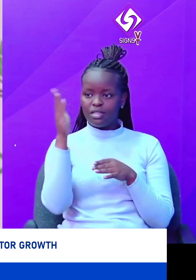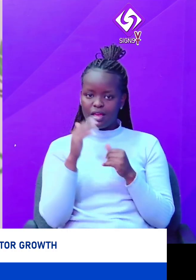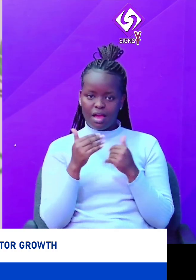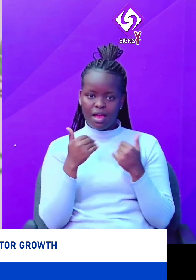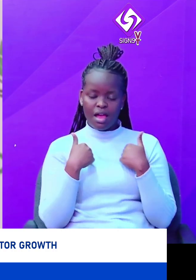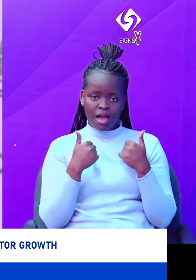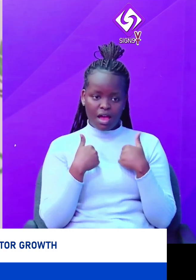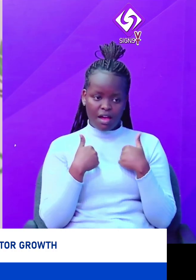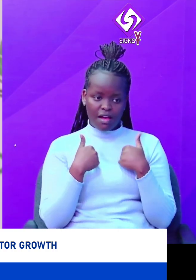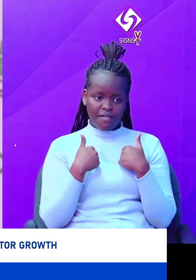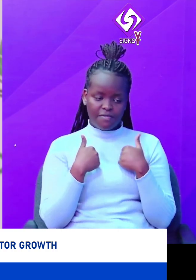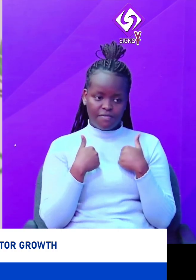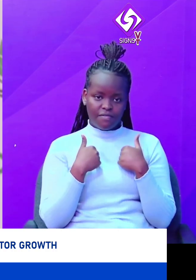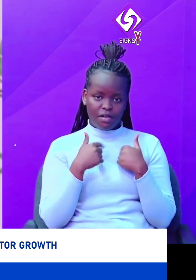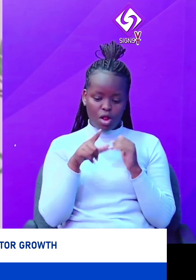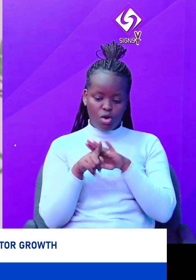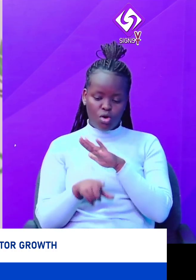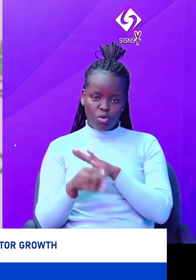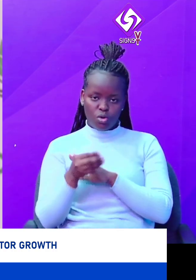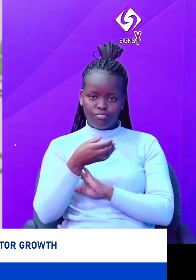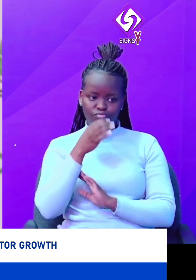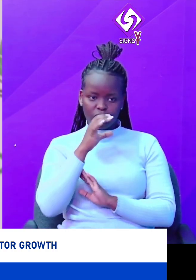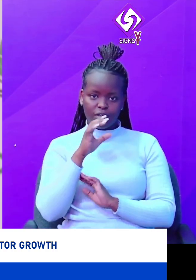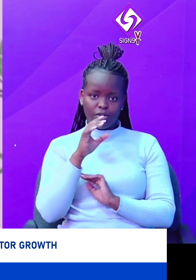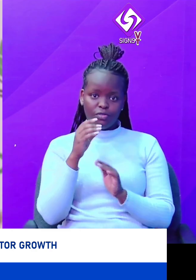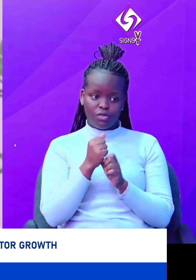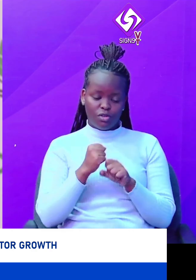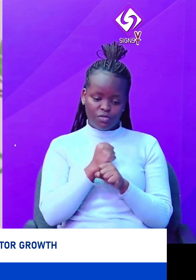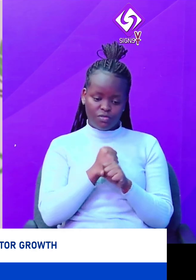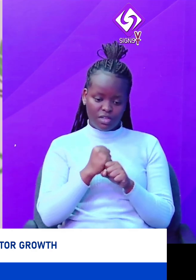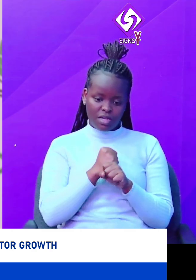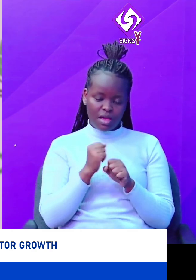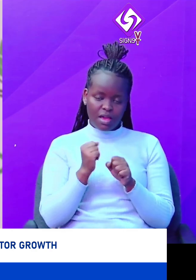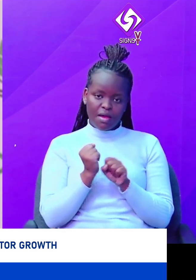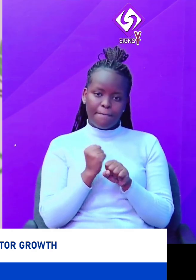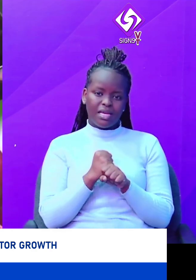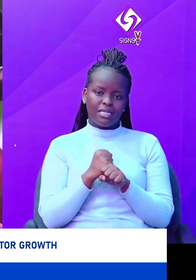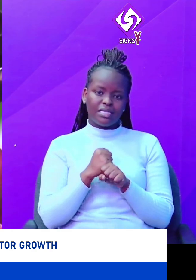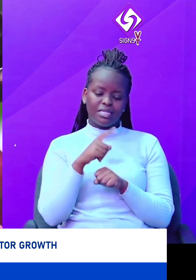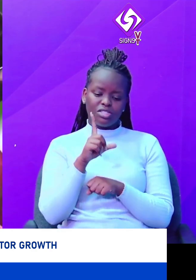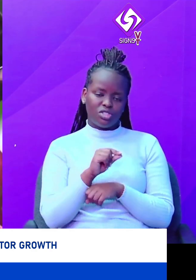a low consumption of coffee, please make it also affordable.